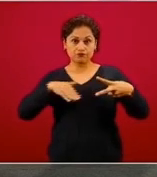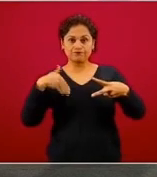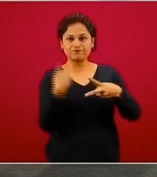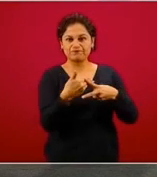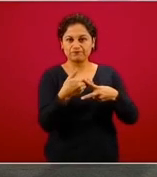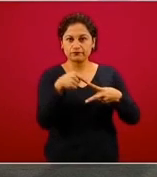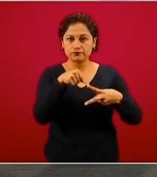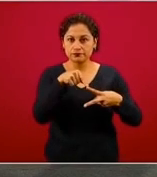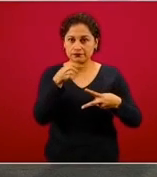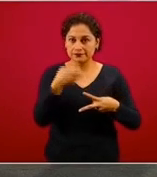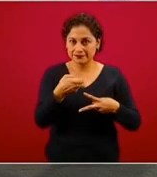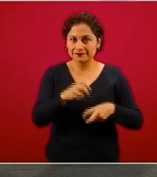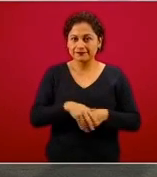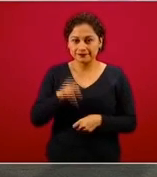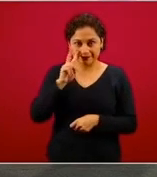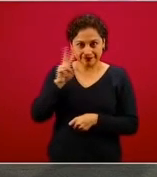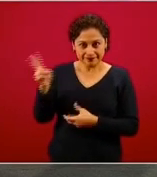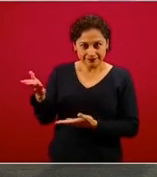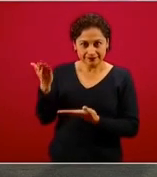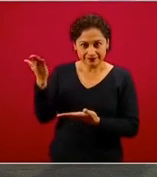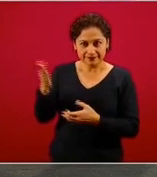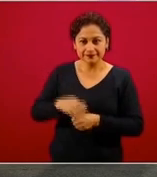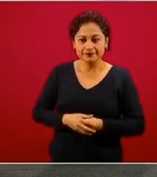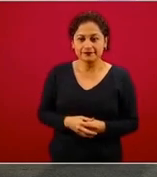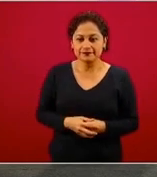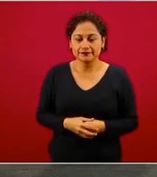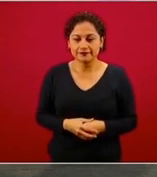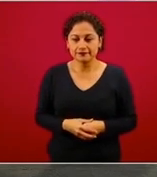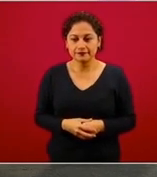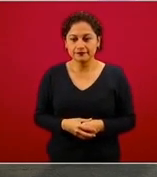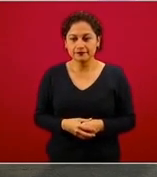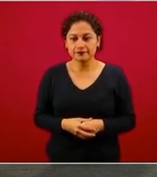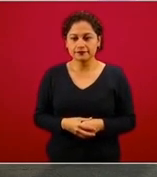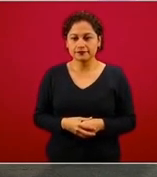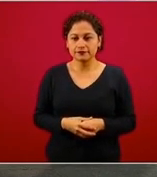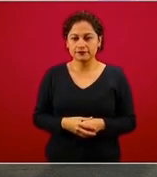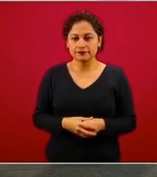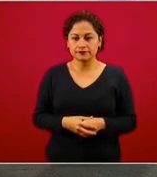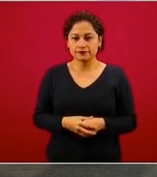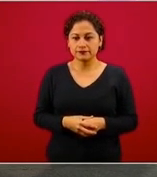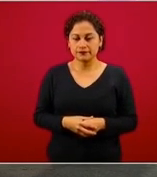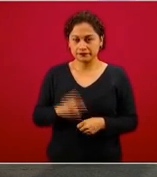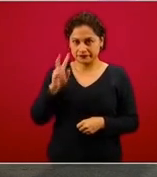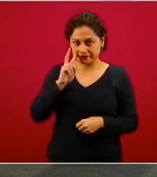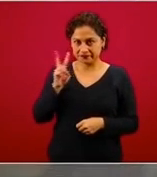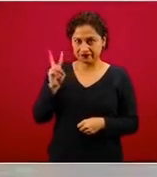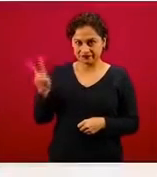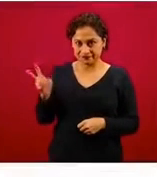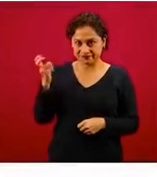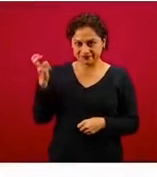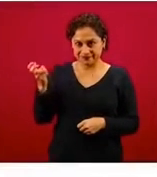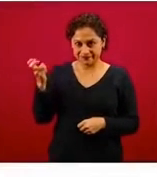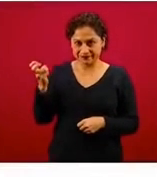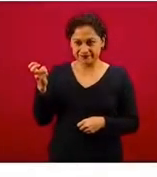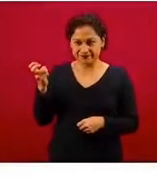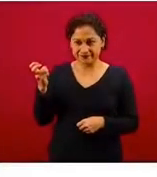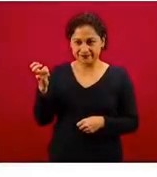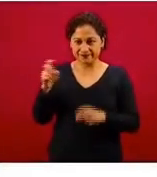pneumocyte 1, which is one of the type of cells that form the alveoli.